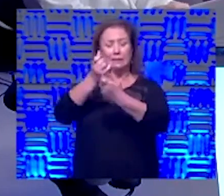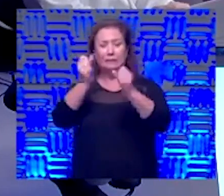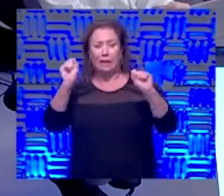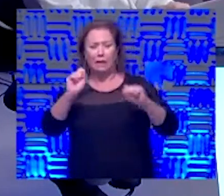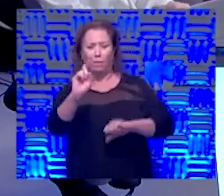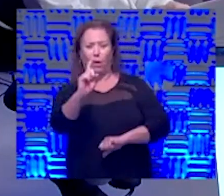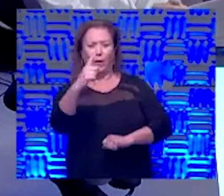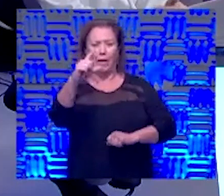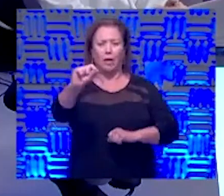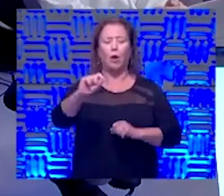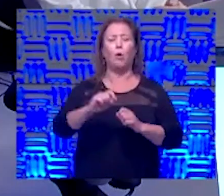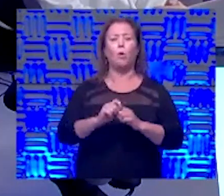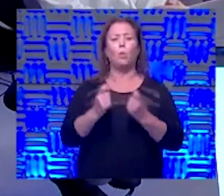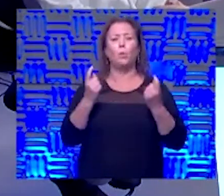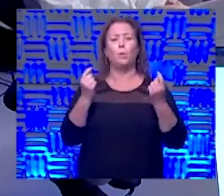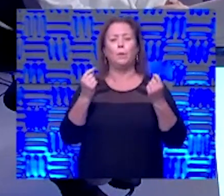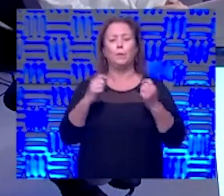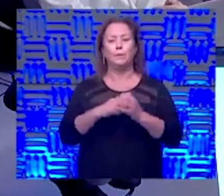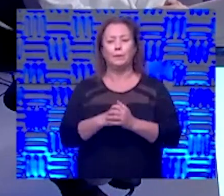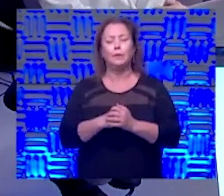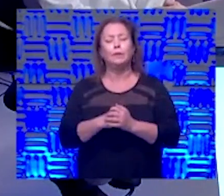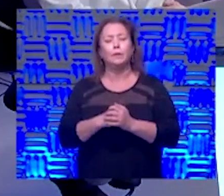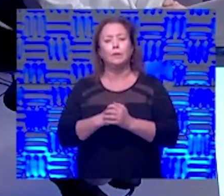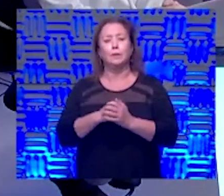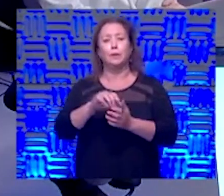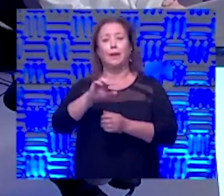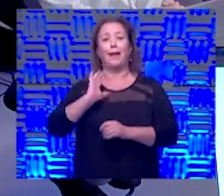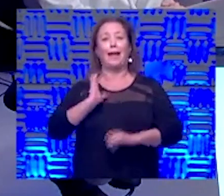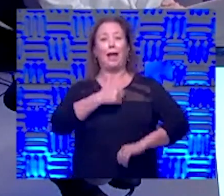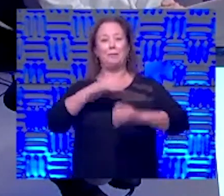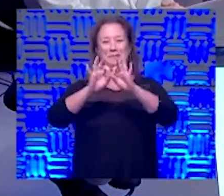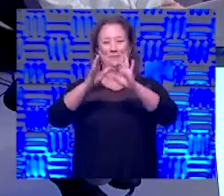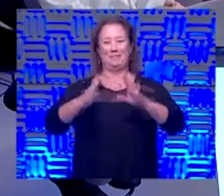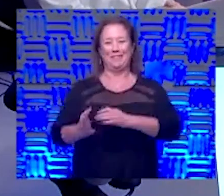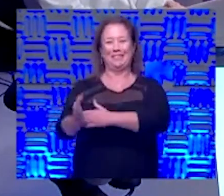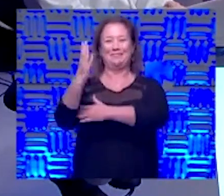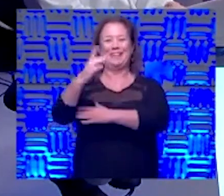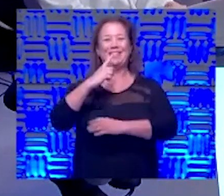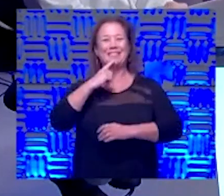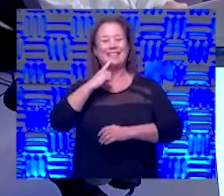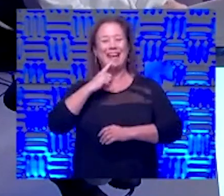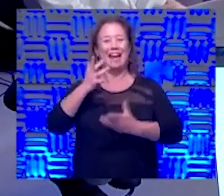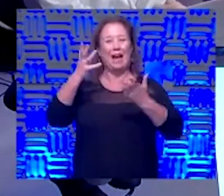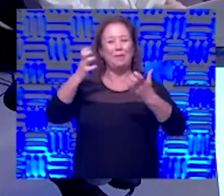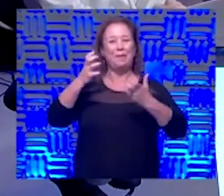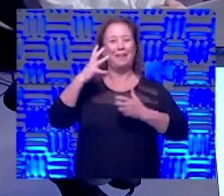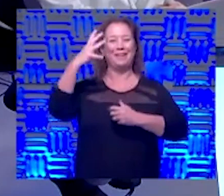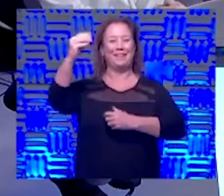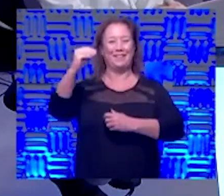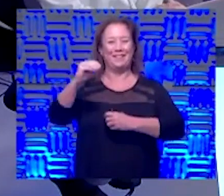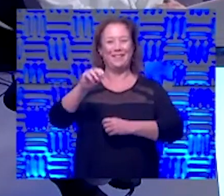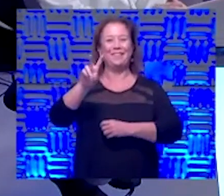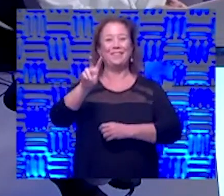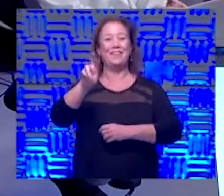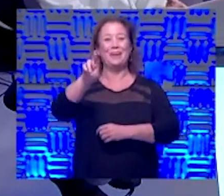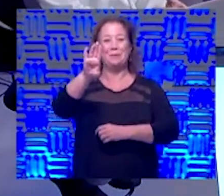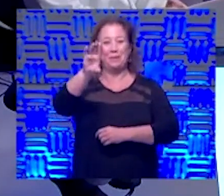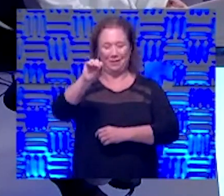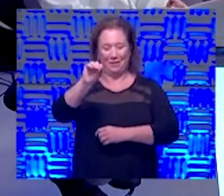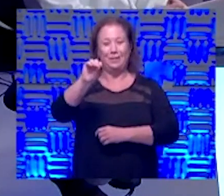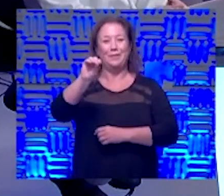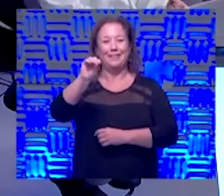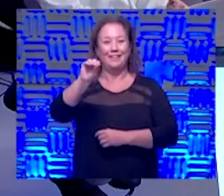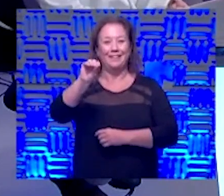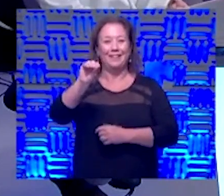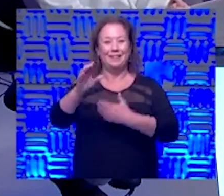I go? What can I do? And even Michelle, our interpreter this morning, was just saying, gosh, I want to do a